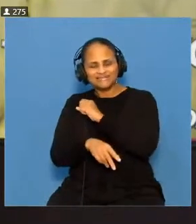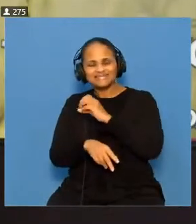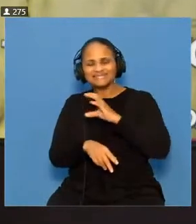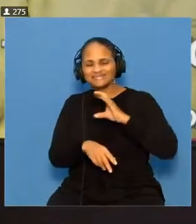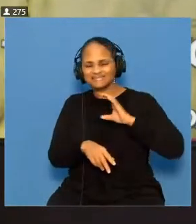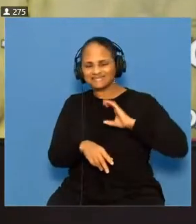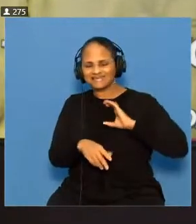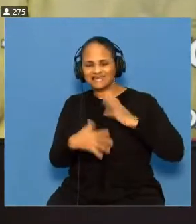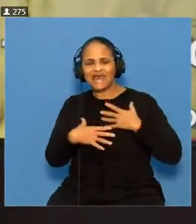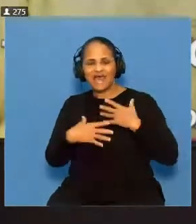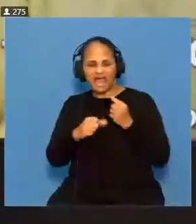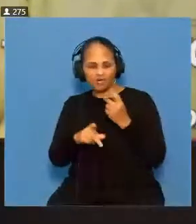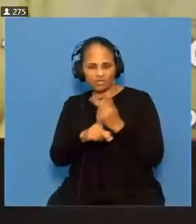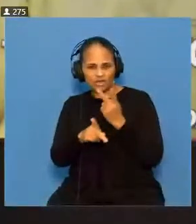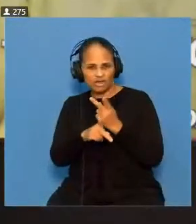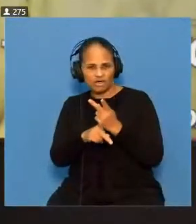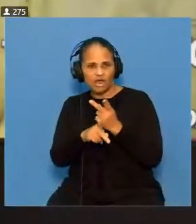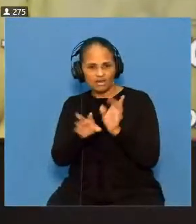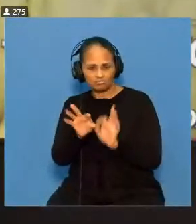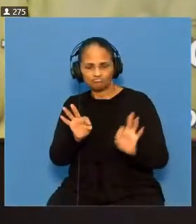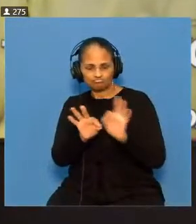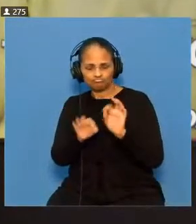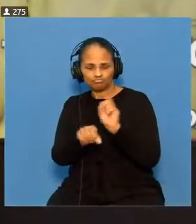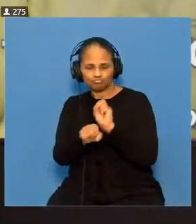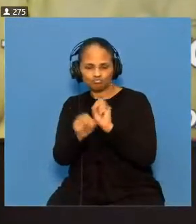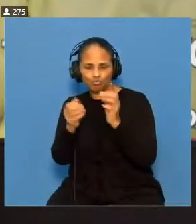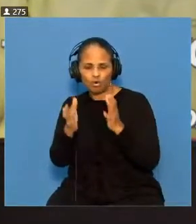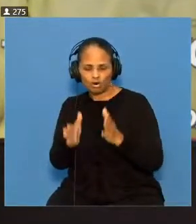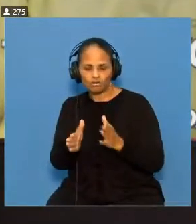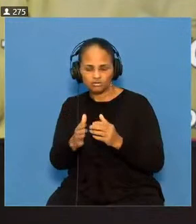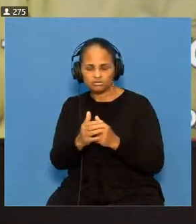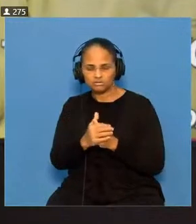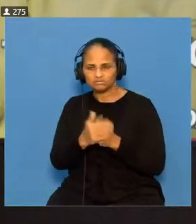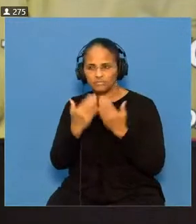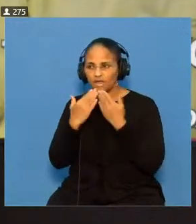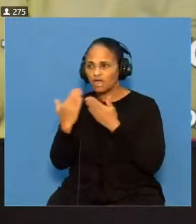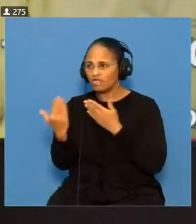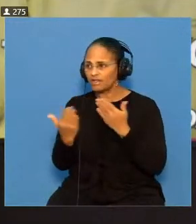facilities, healthcare workers, and those essential service workers. All right, thank you.